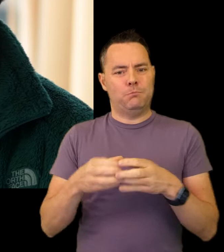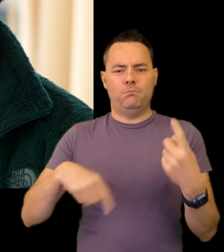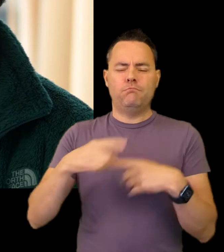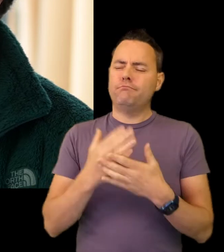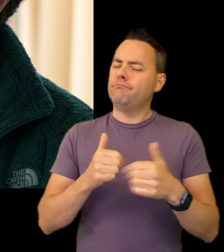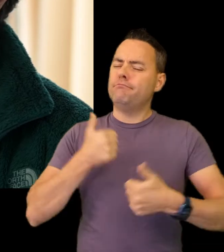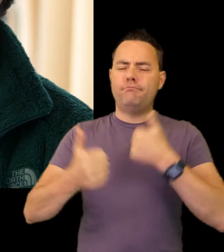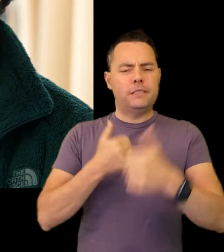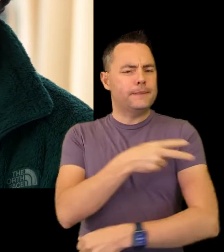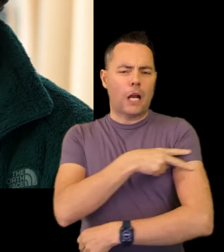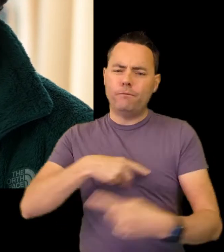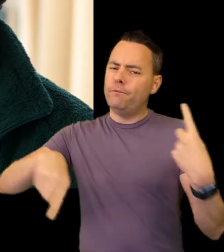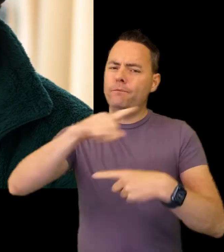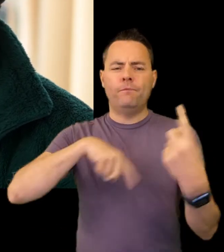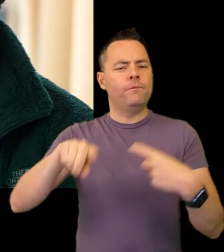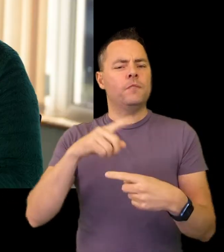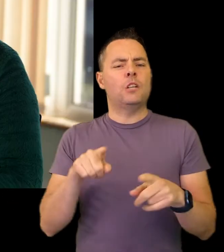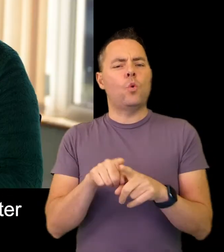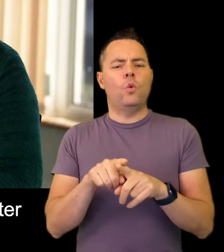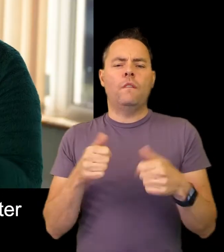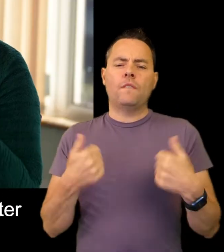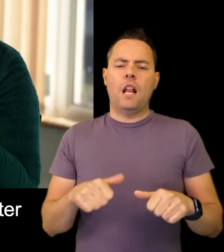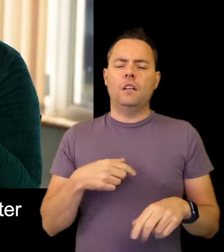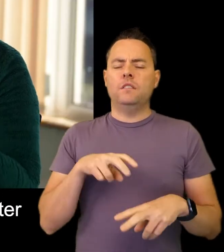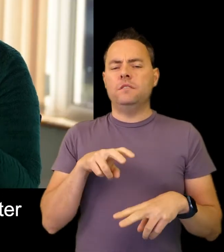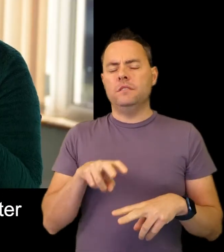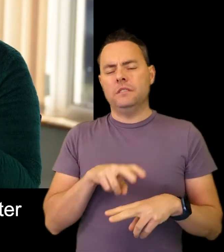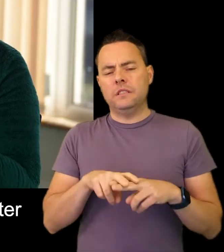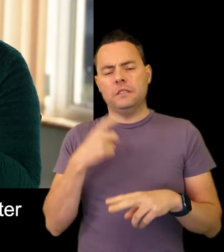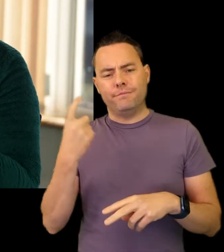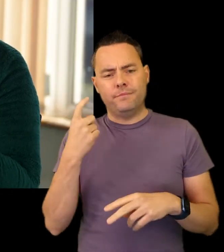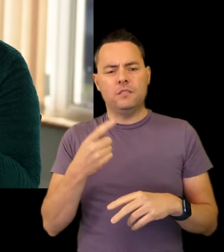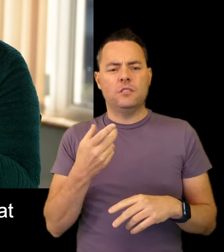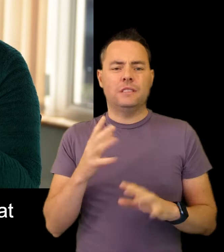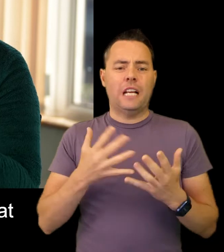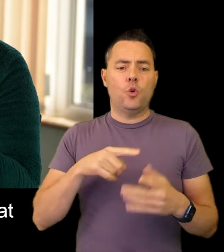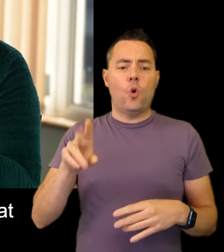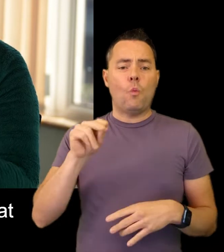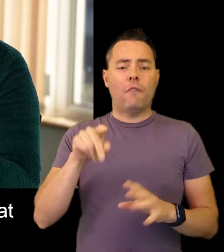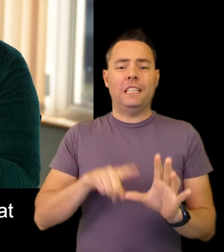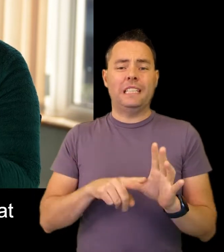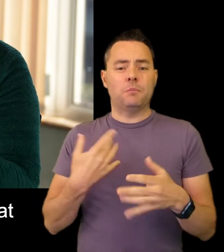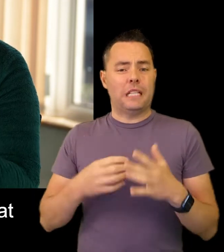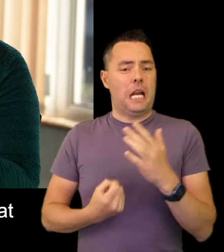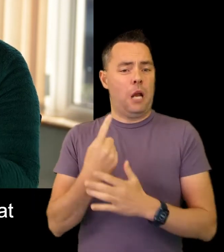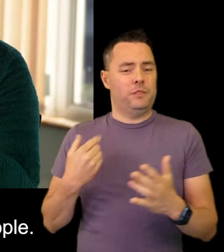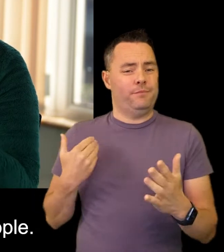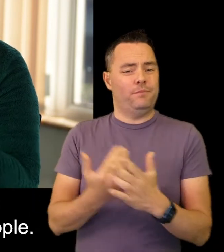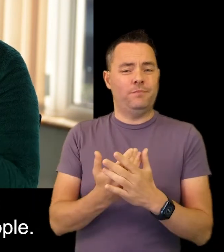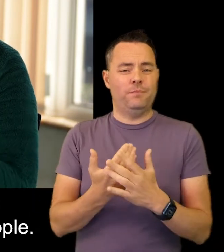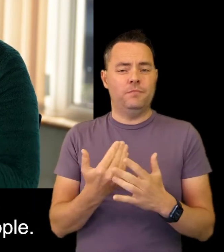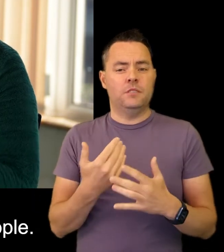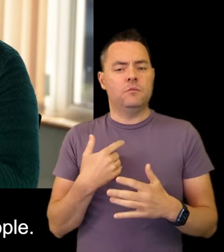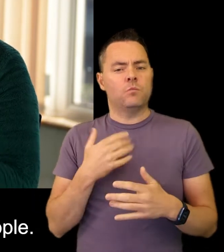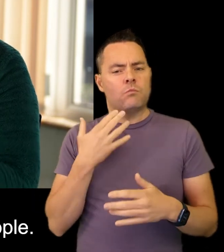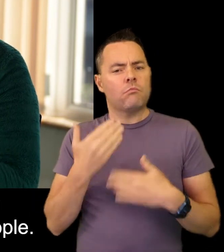leading teams of the most fantastic staff. It's finally starting to dawn on me after 10 or 12 years of this happening that there must be